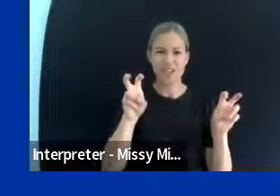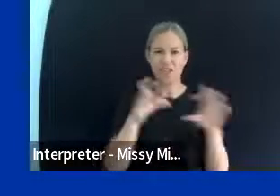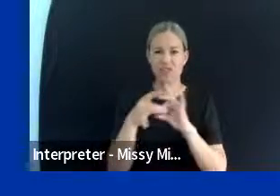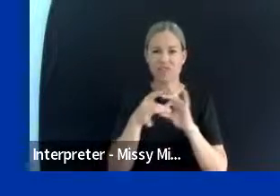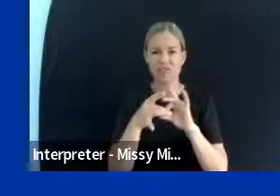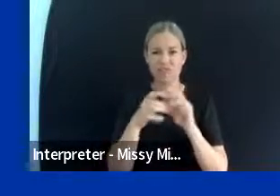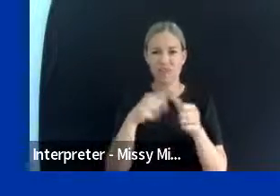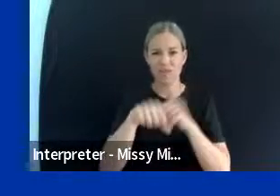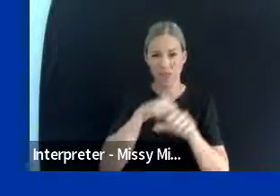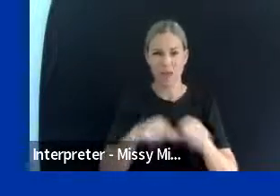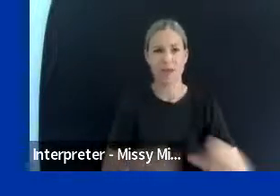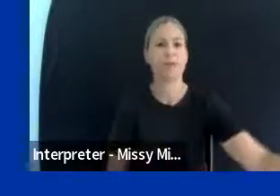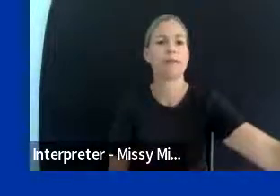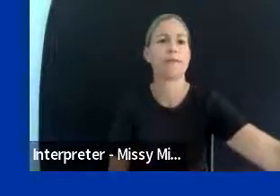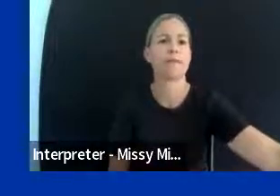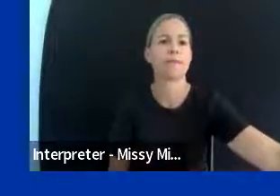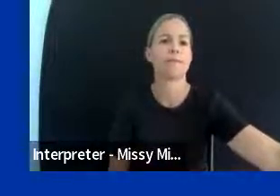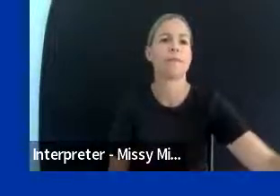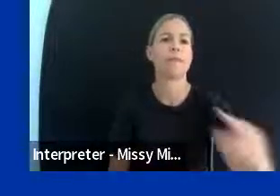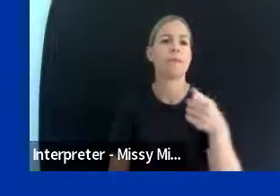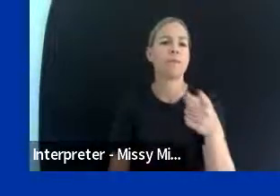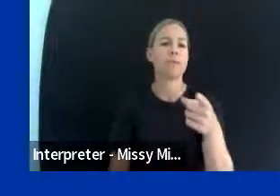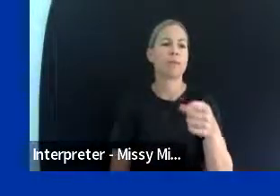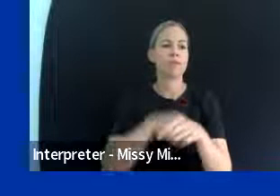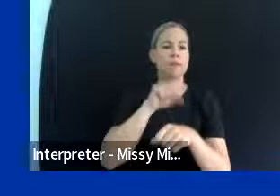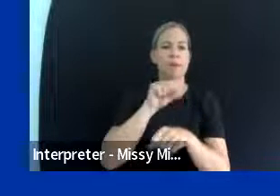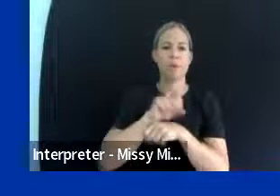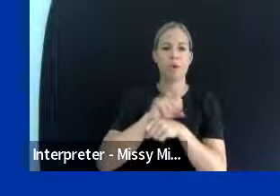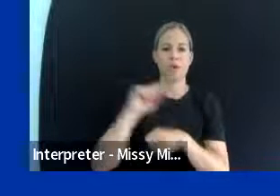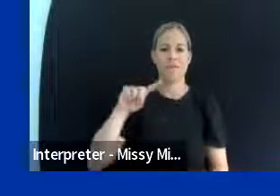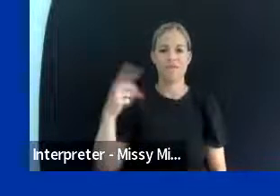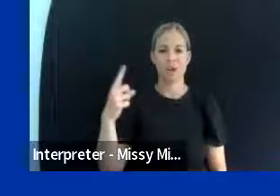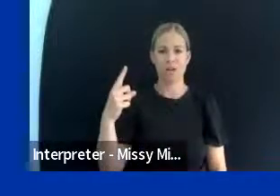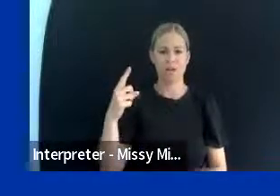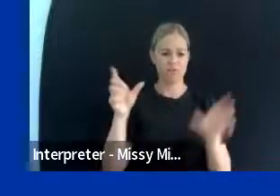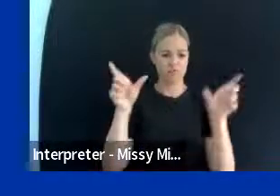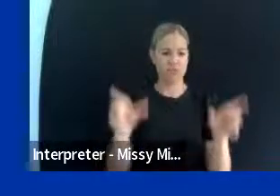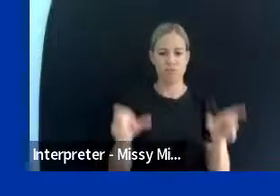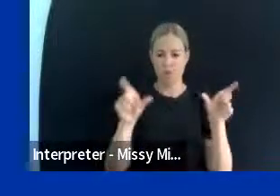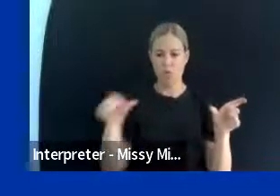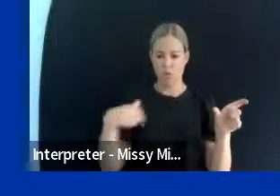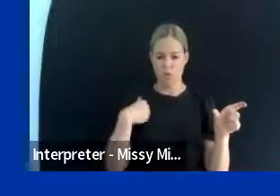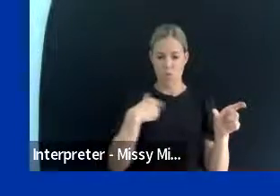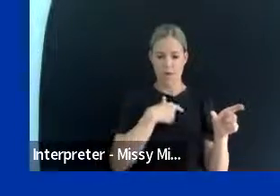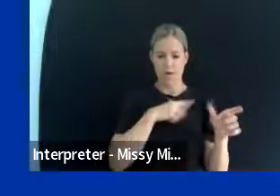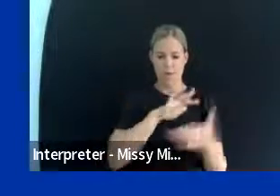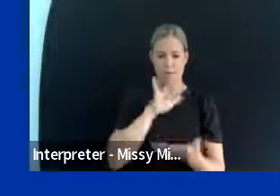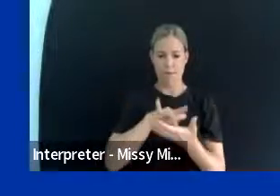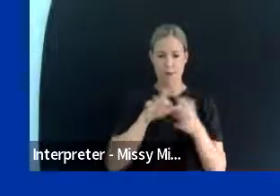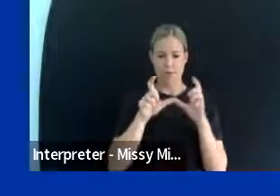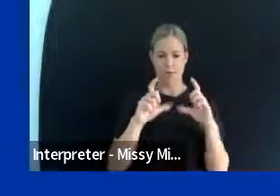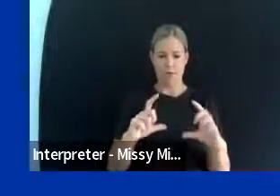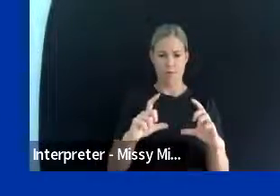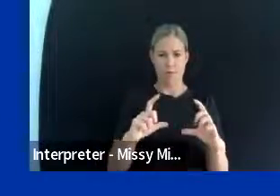And so right now on this road to employment first, we are very much in the middle here, right? Employment has been a service option for adults for a long time, as has